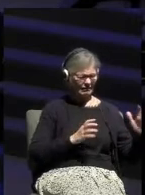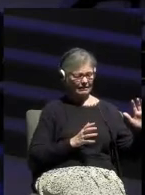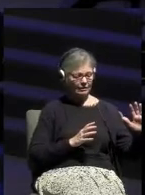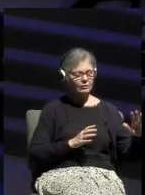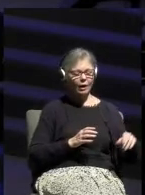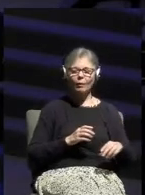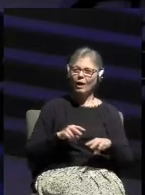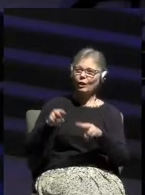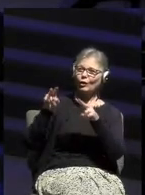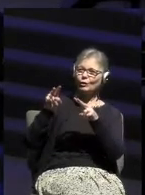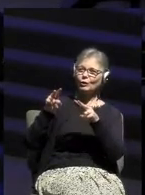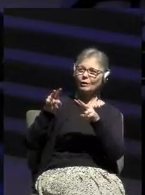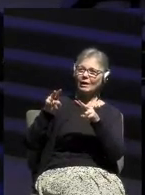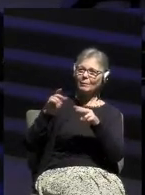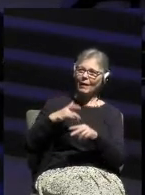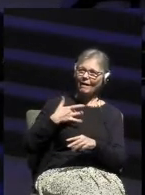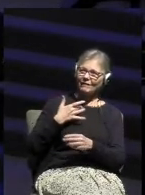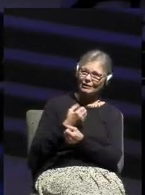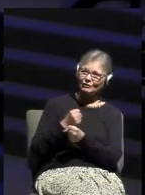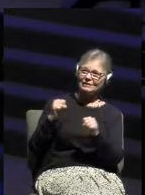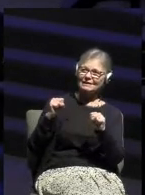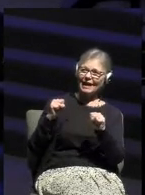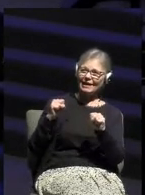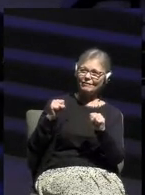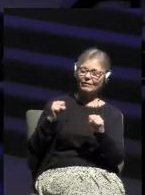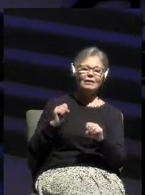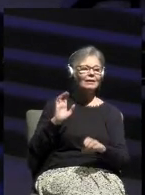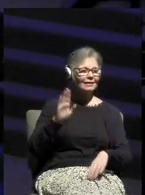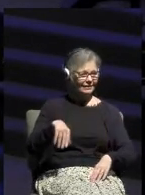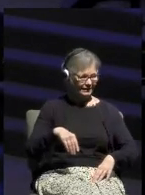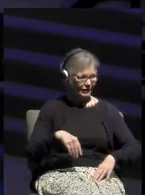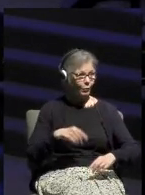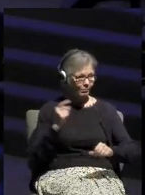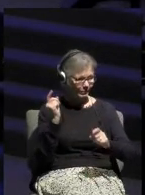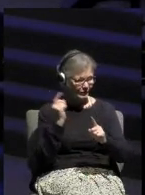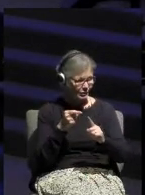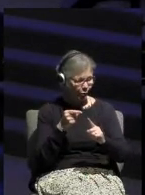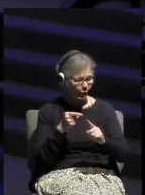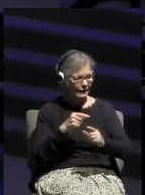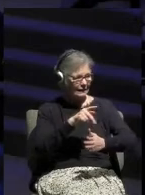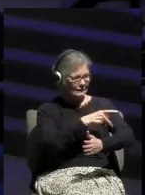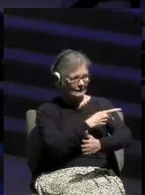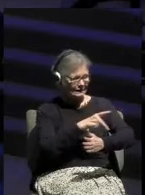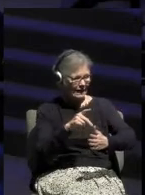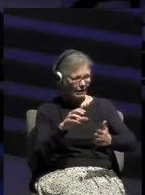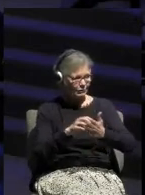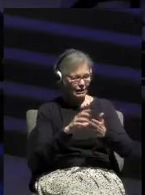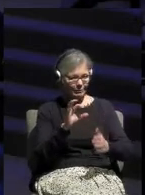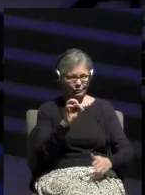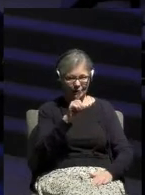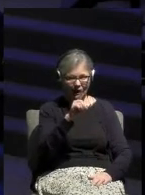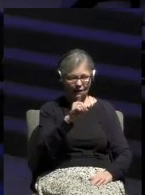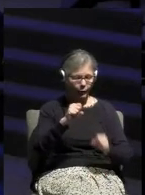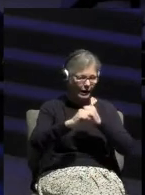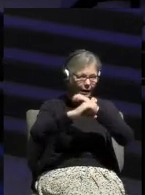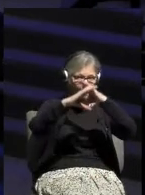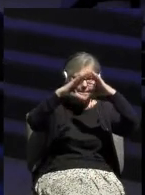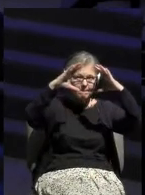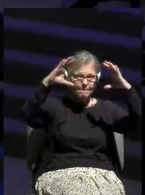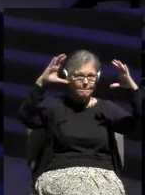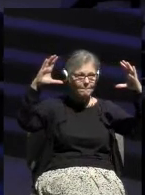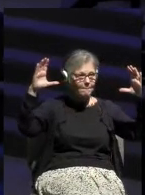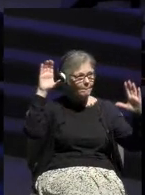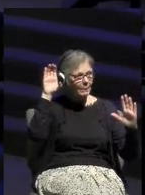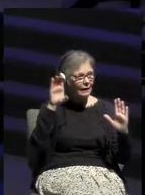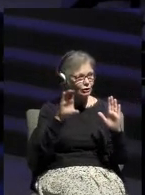safety. So the psalmist is trying to bring us this imagery that we can understand and